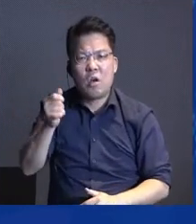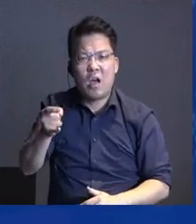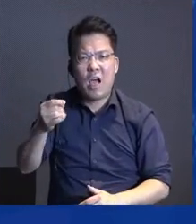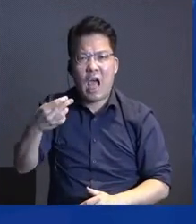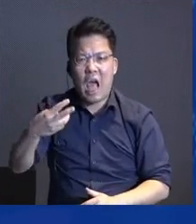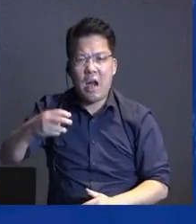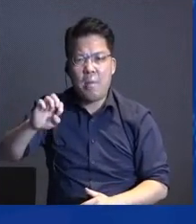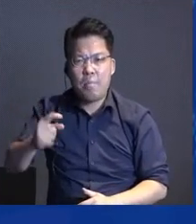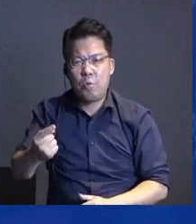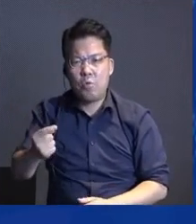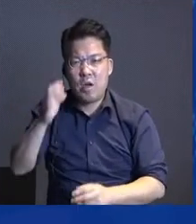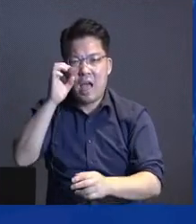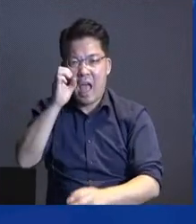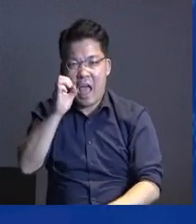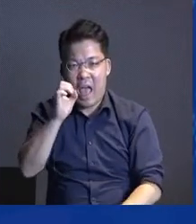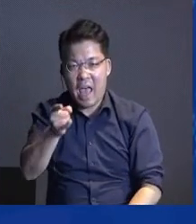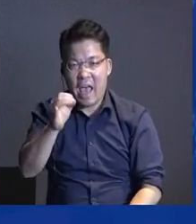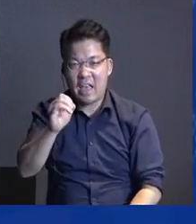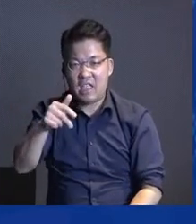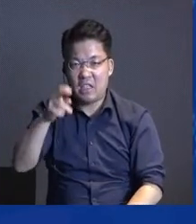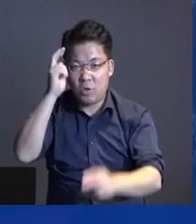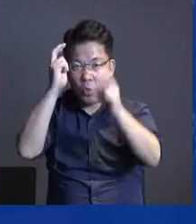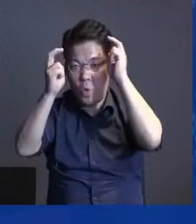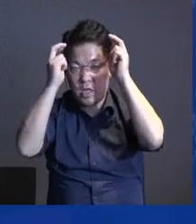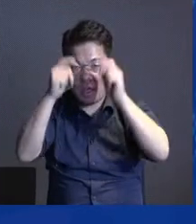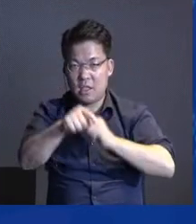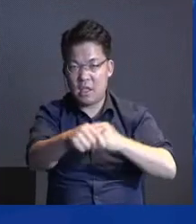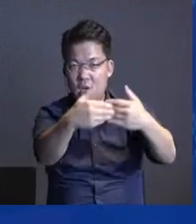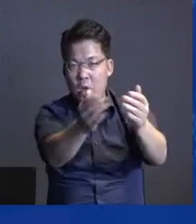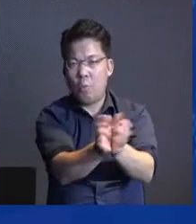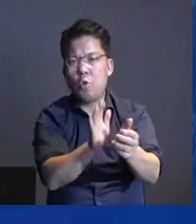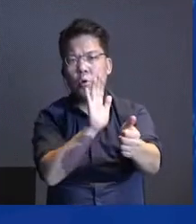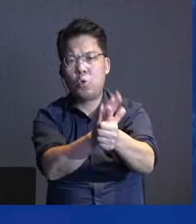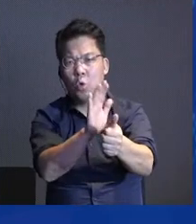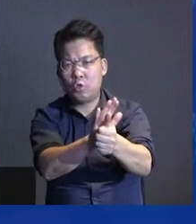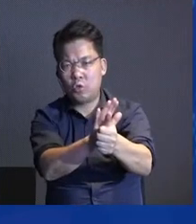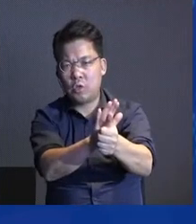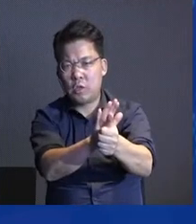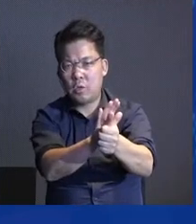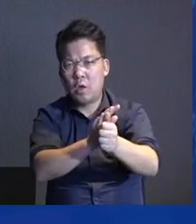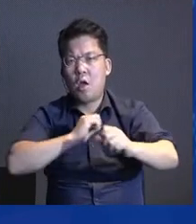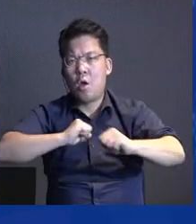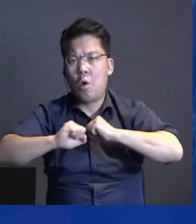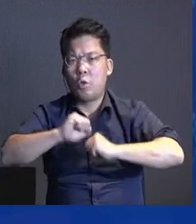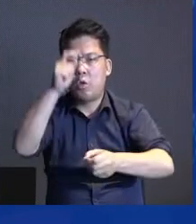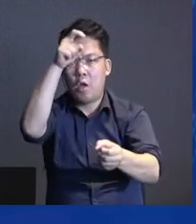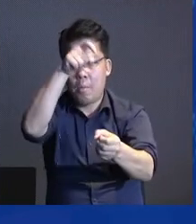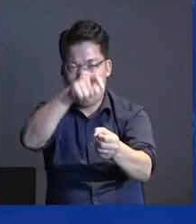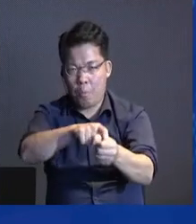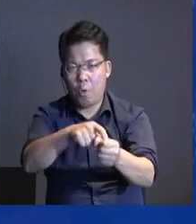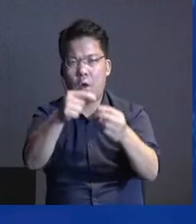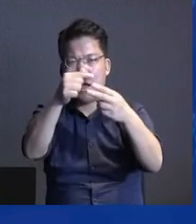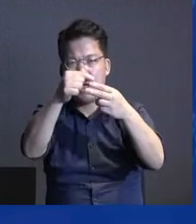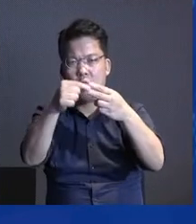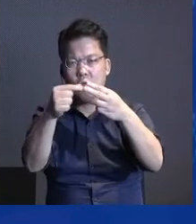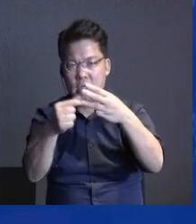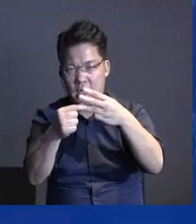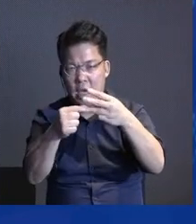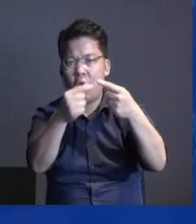goals of activities: strengthening bond, improvement of autonomy, participation, and sharing.